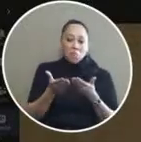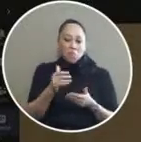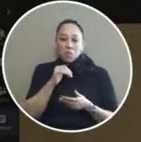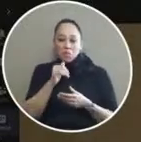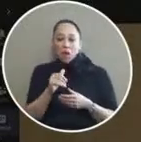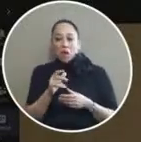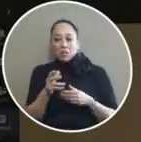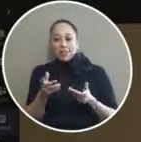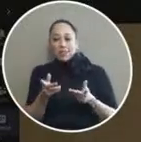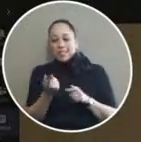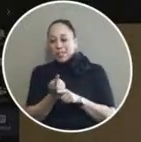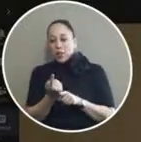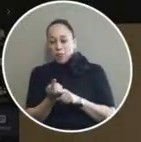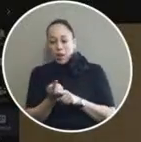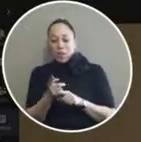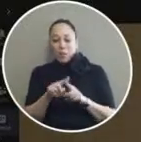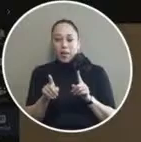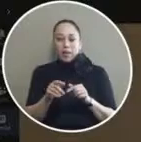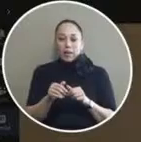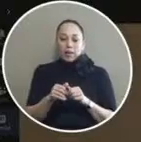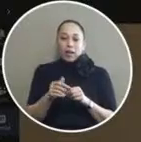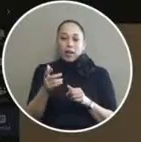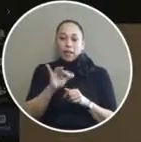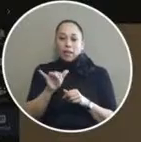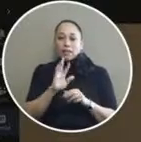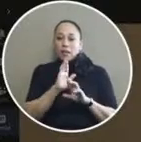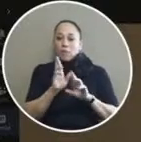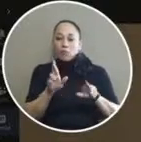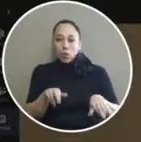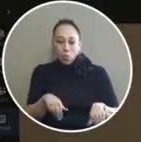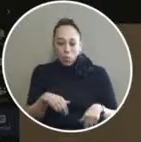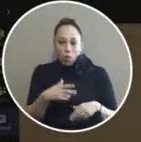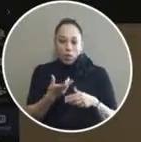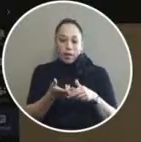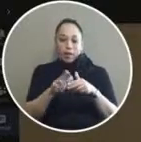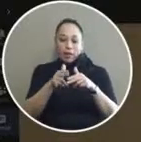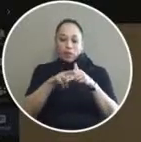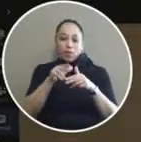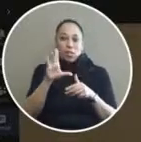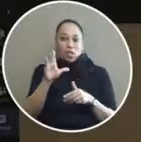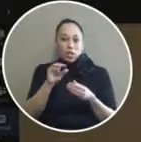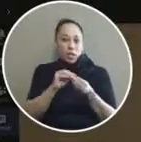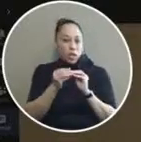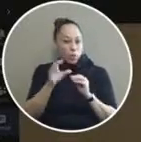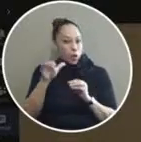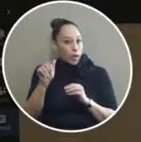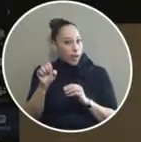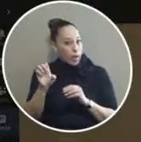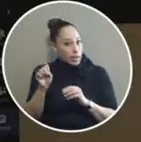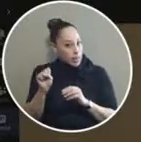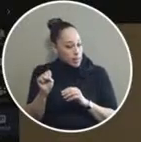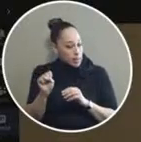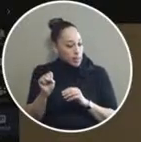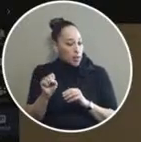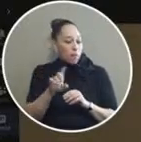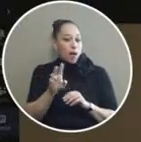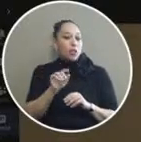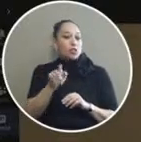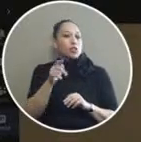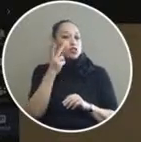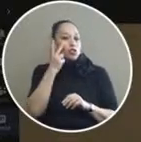the same way that we report any deaths or report the daily increase in the cases. And as you saw